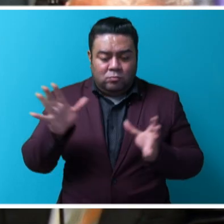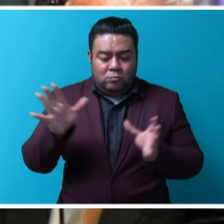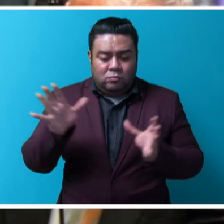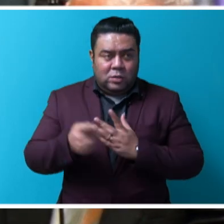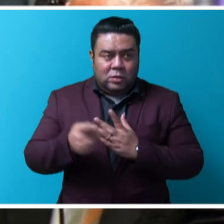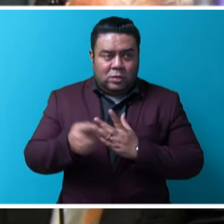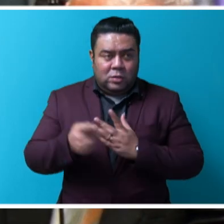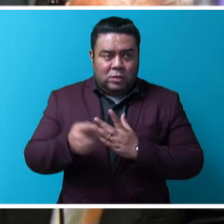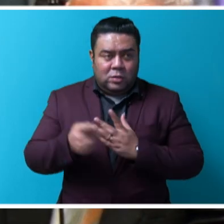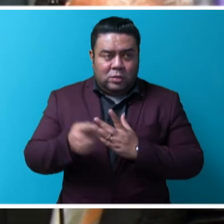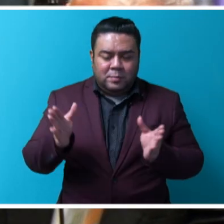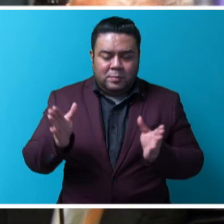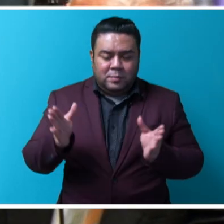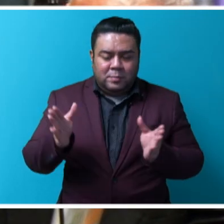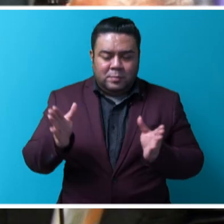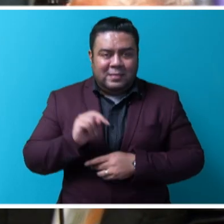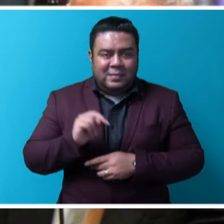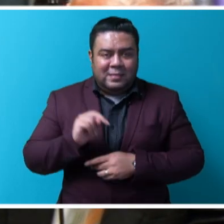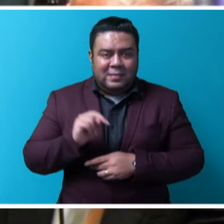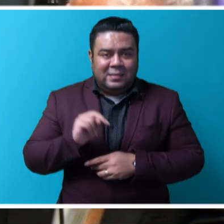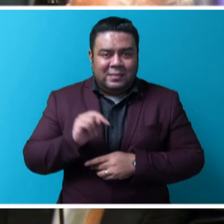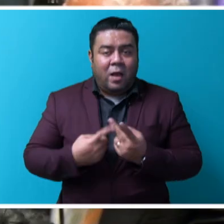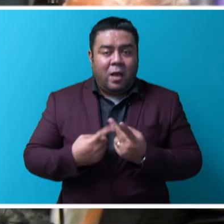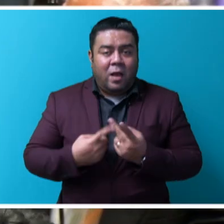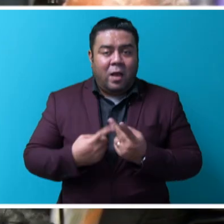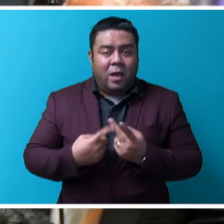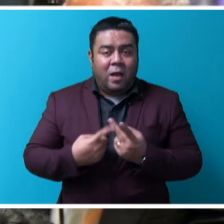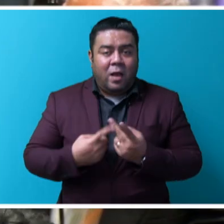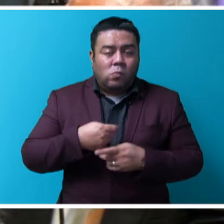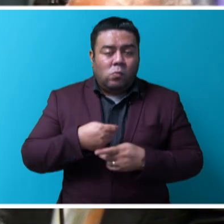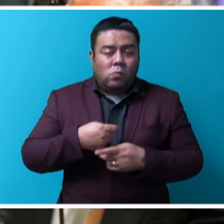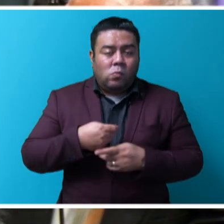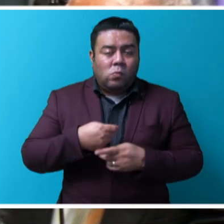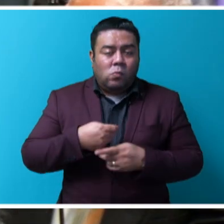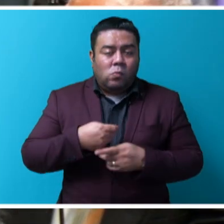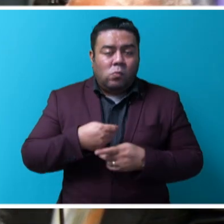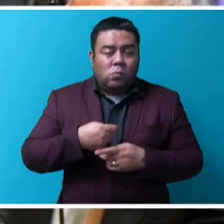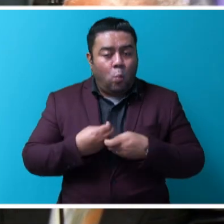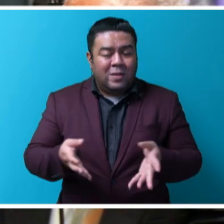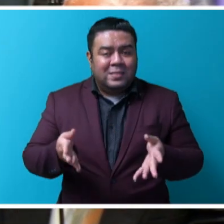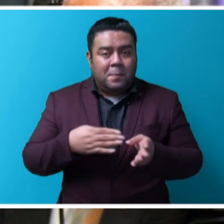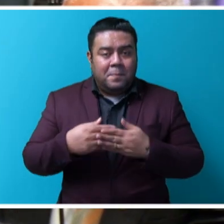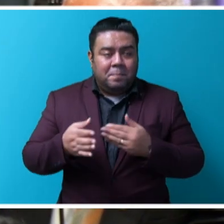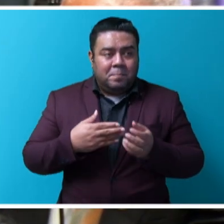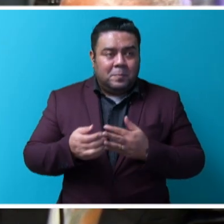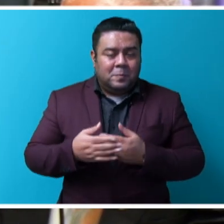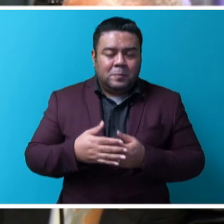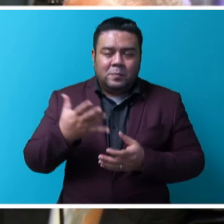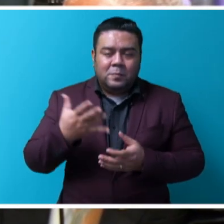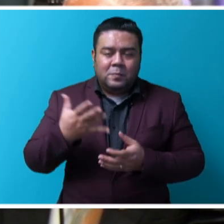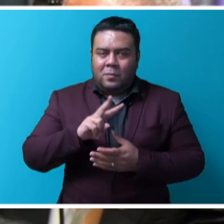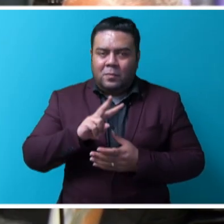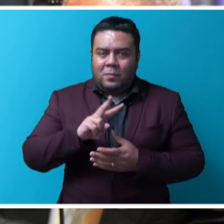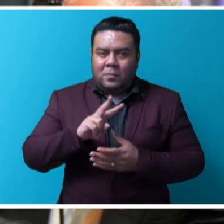United Nations Industrial Development Organization Environment Program, we will be co-designing a long-term solution for these dump